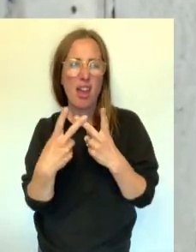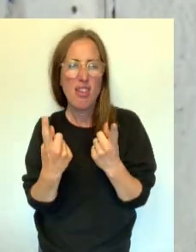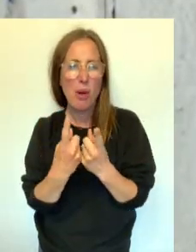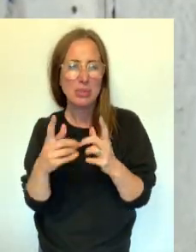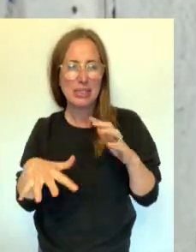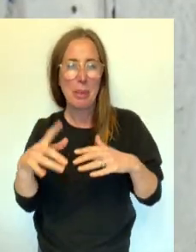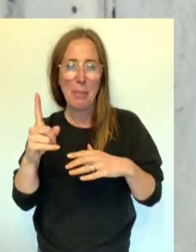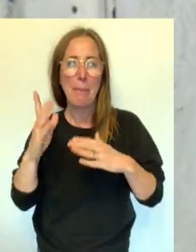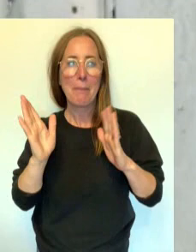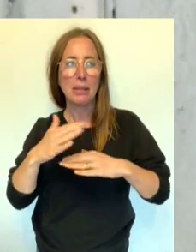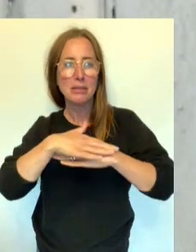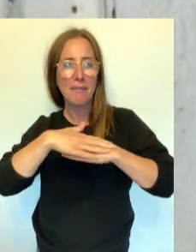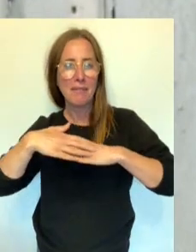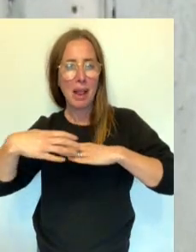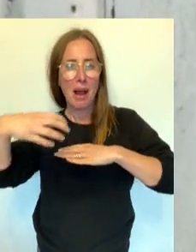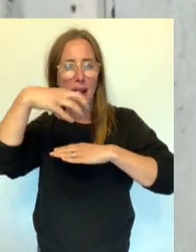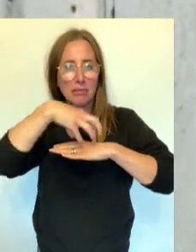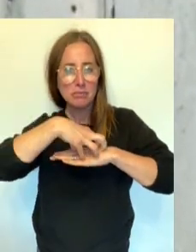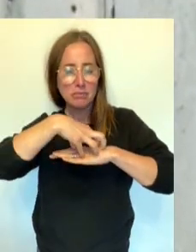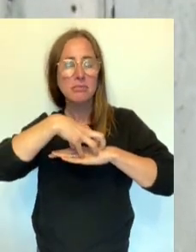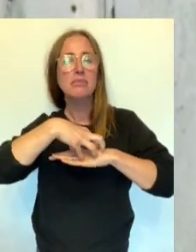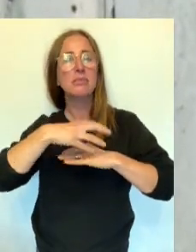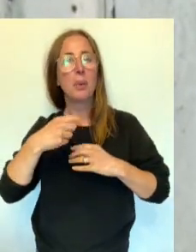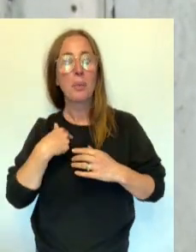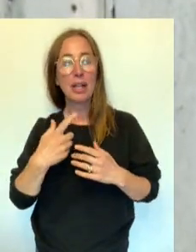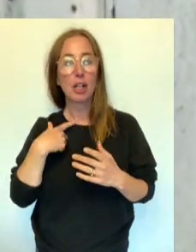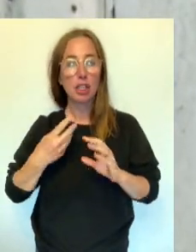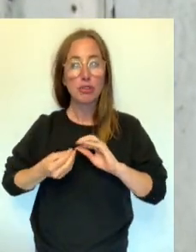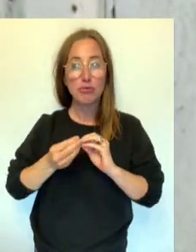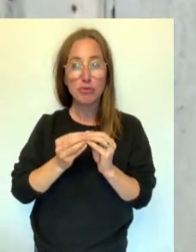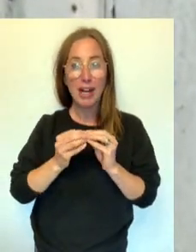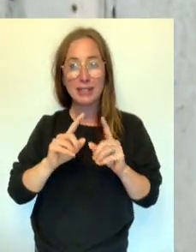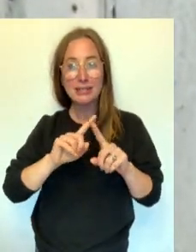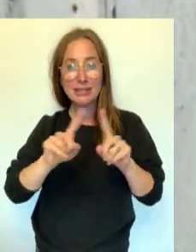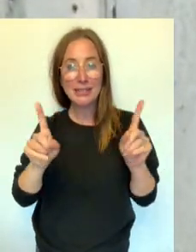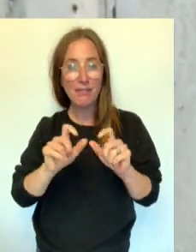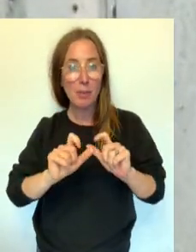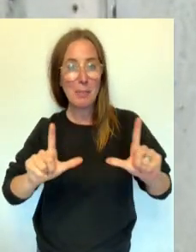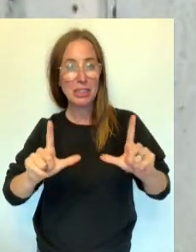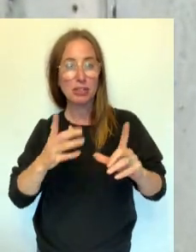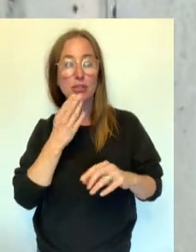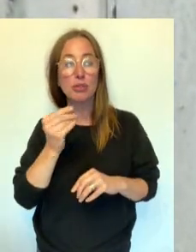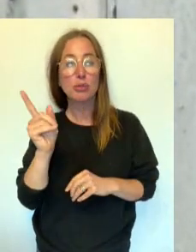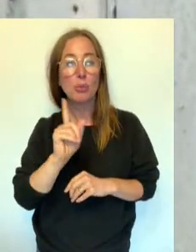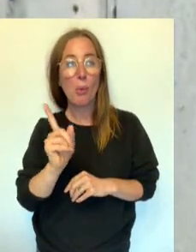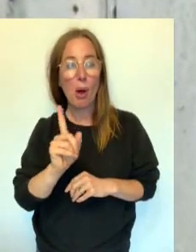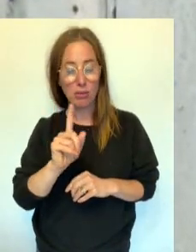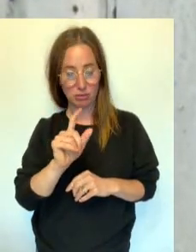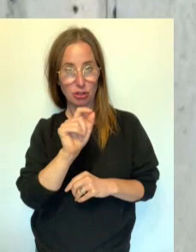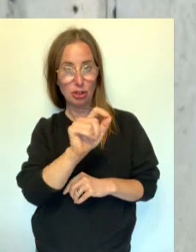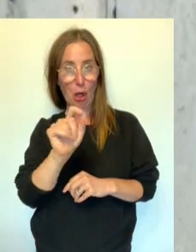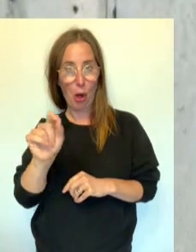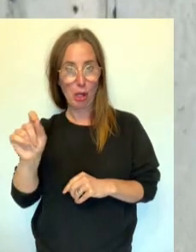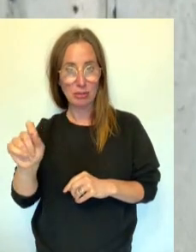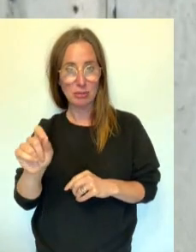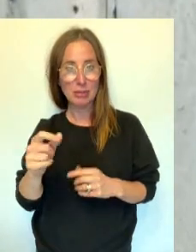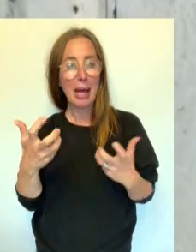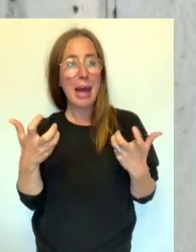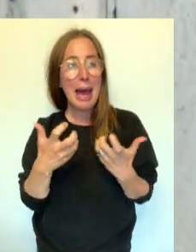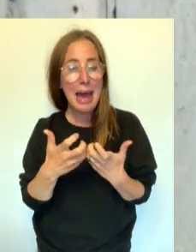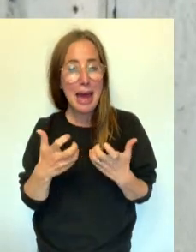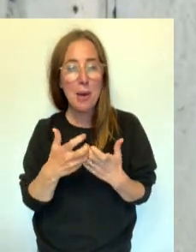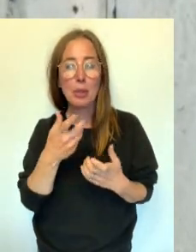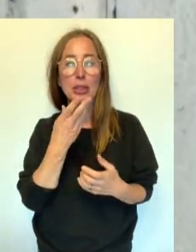And then we're going to be doing patterns using dots. Now, to create the dots, you can literally find whether it's an end